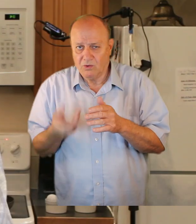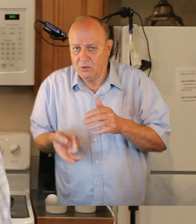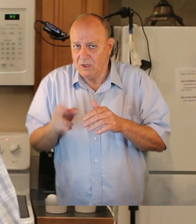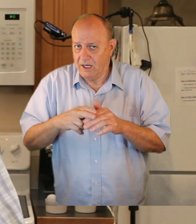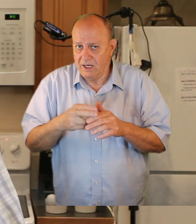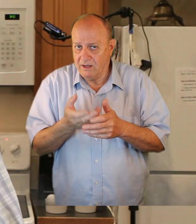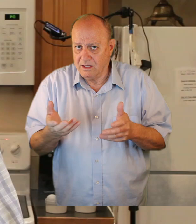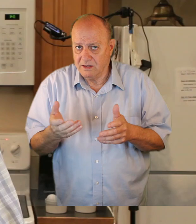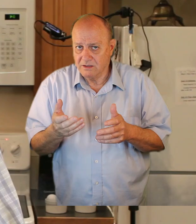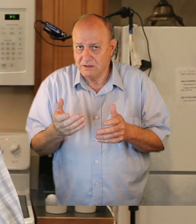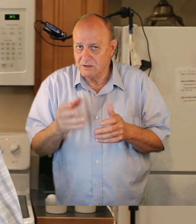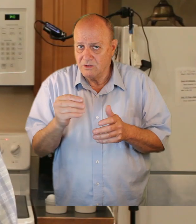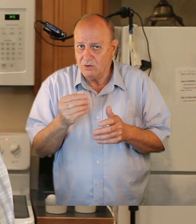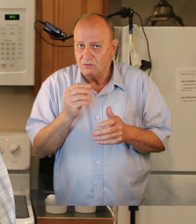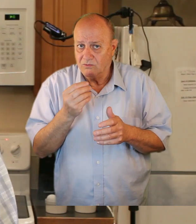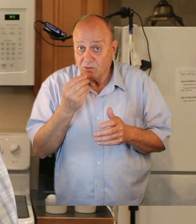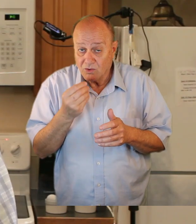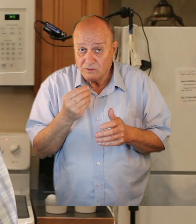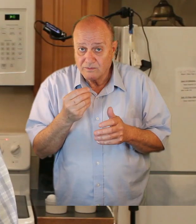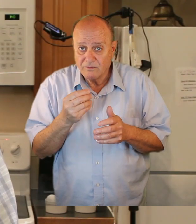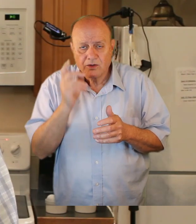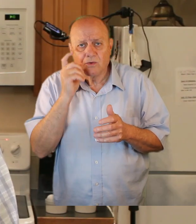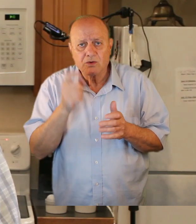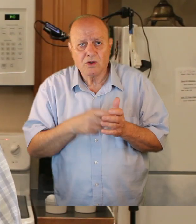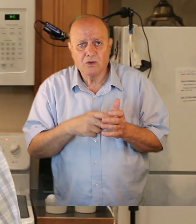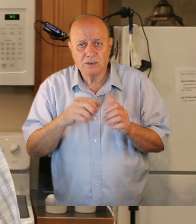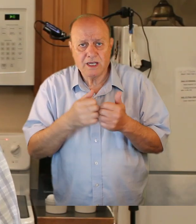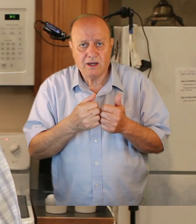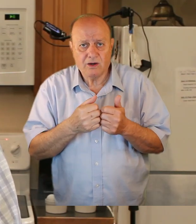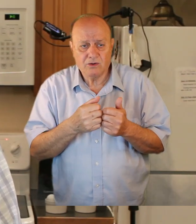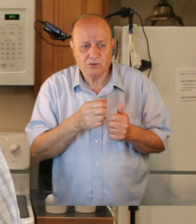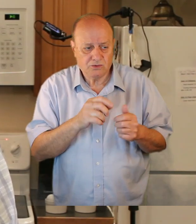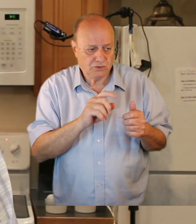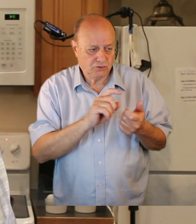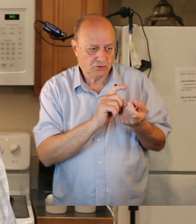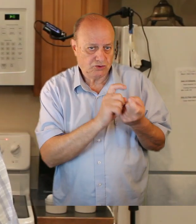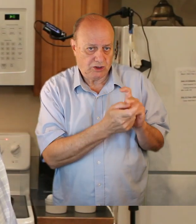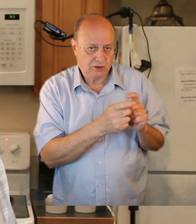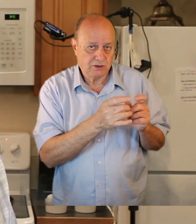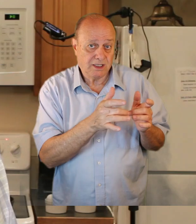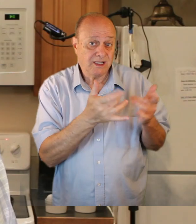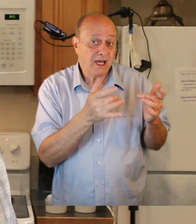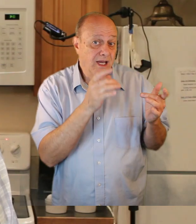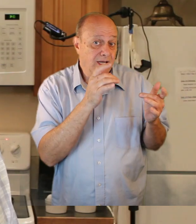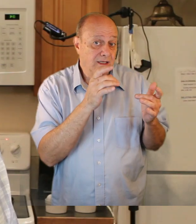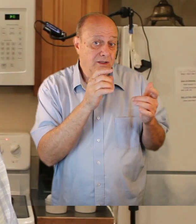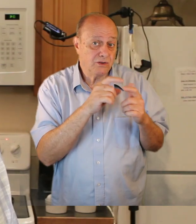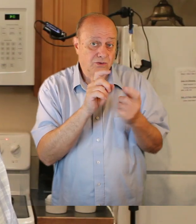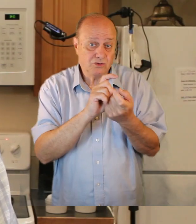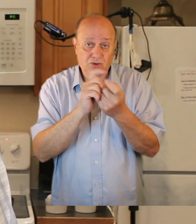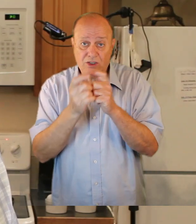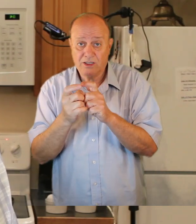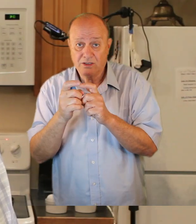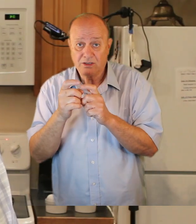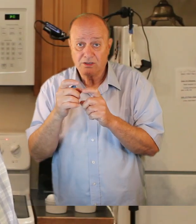pan, before we put any product, before we put any food stuff in it, you'll notice how it goes from the nice light color to a nice